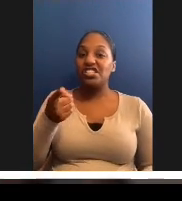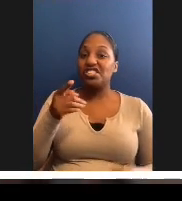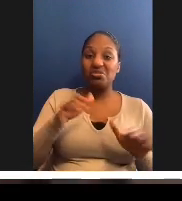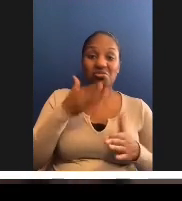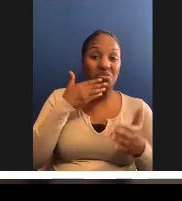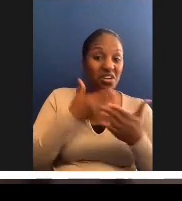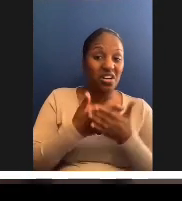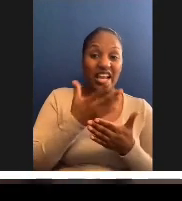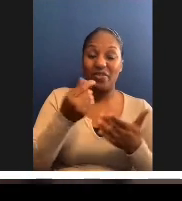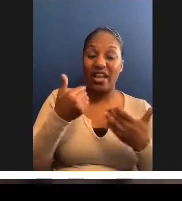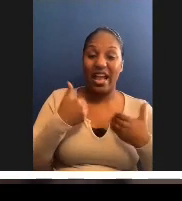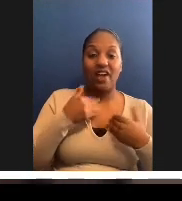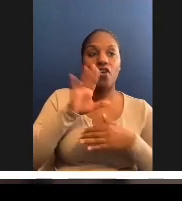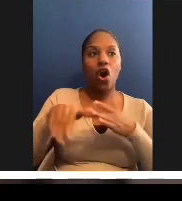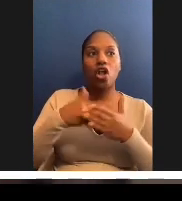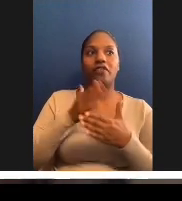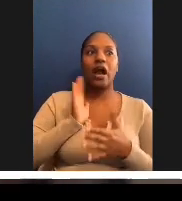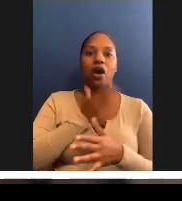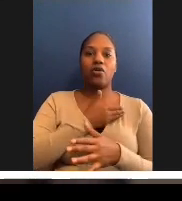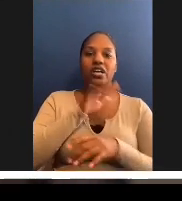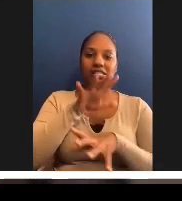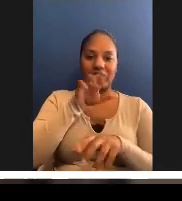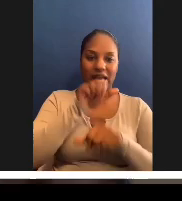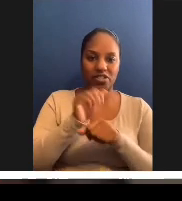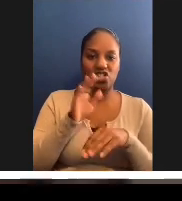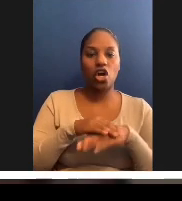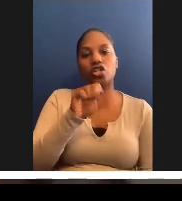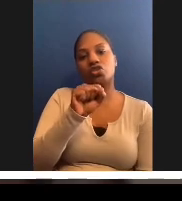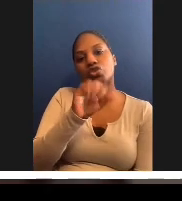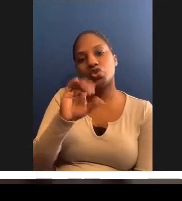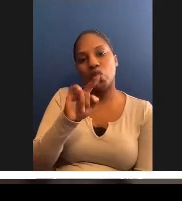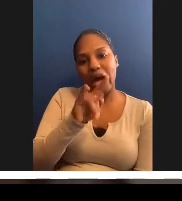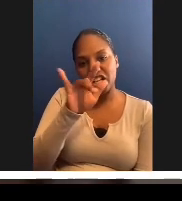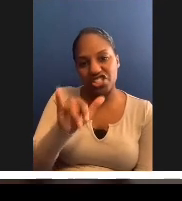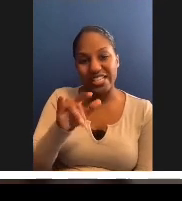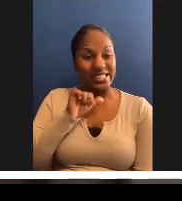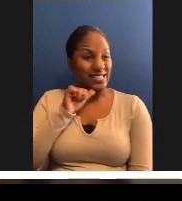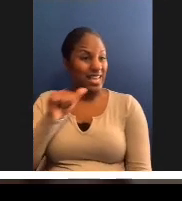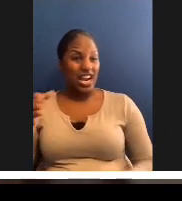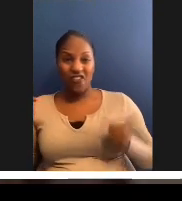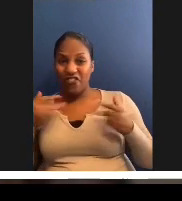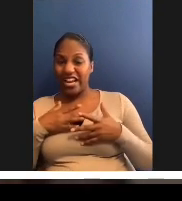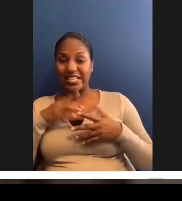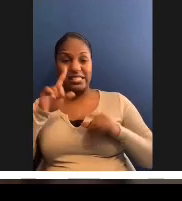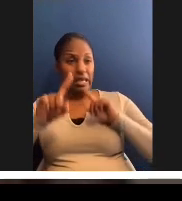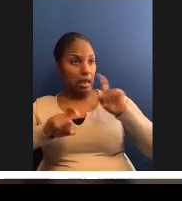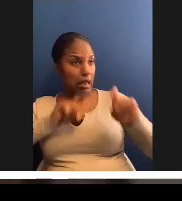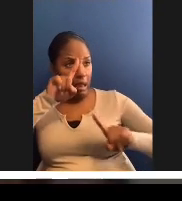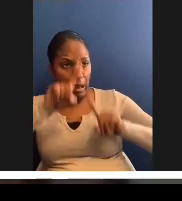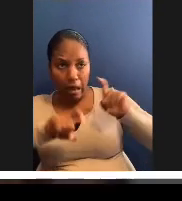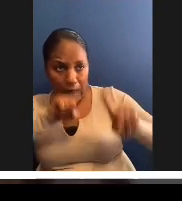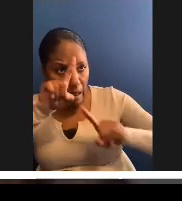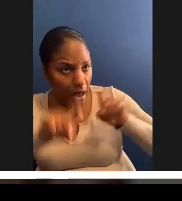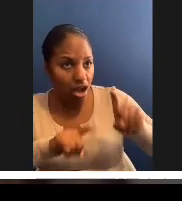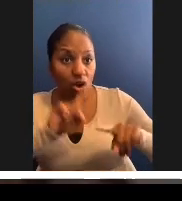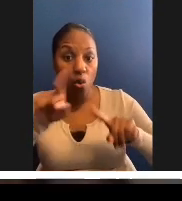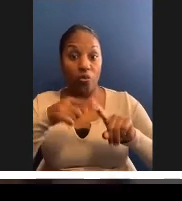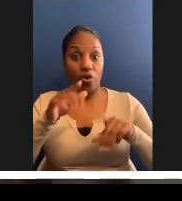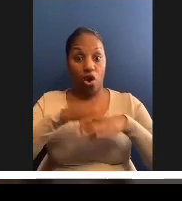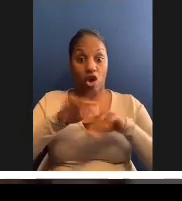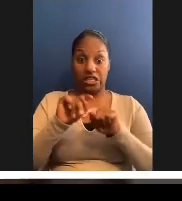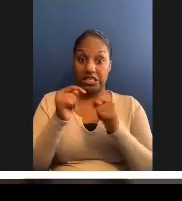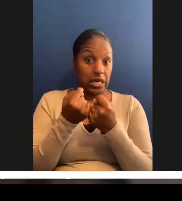our assignments are now. She is not afraid to ask questions when we are on Teams, and to